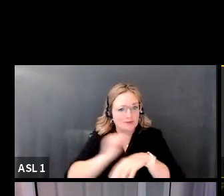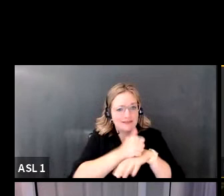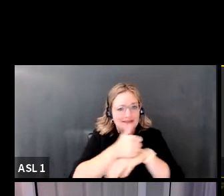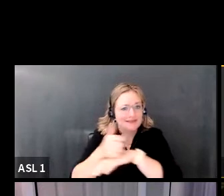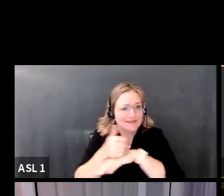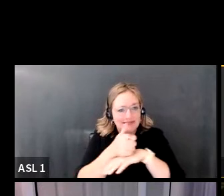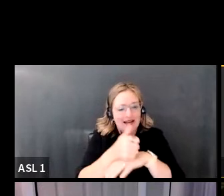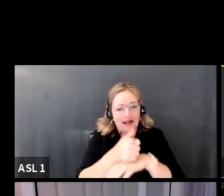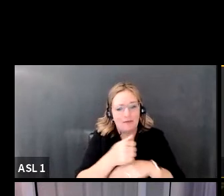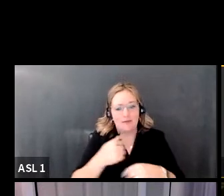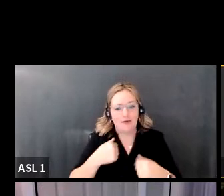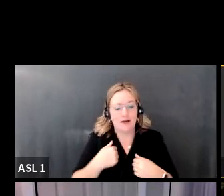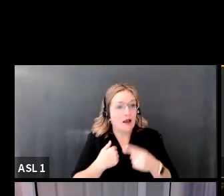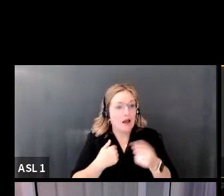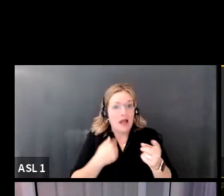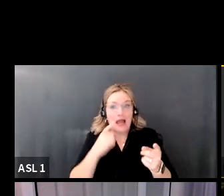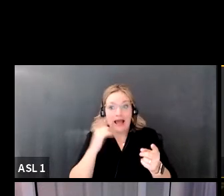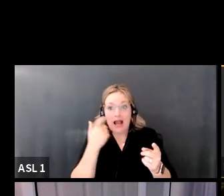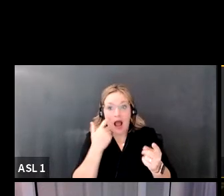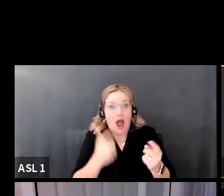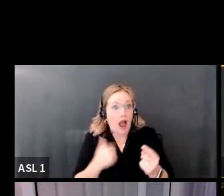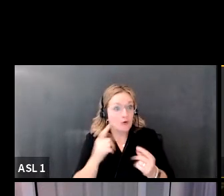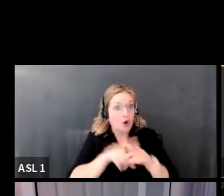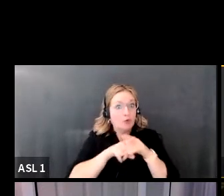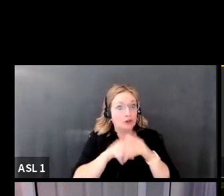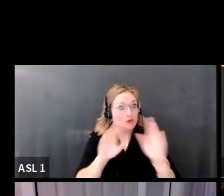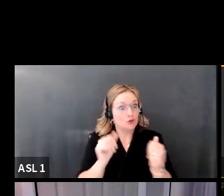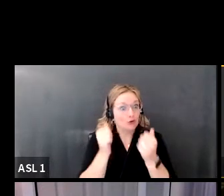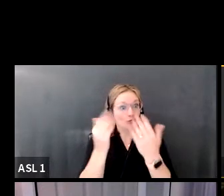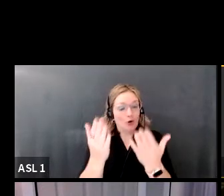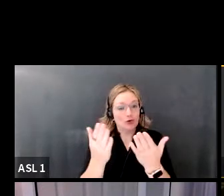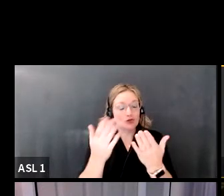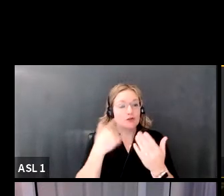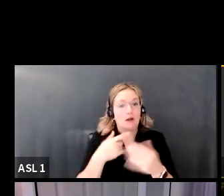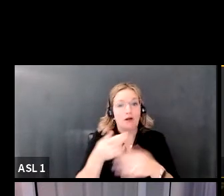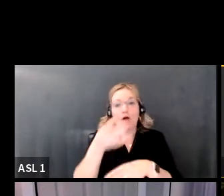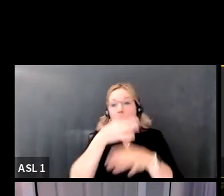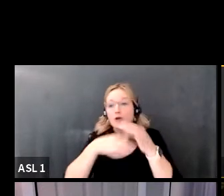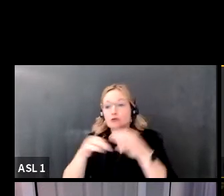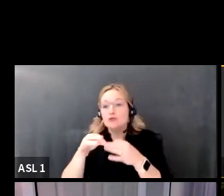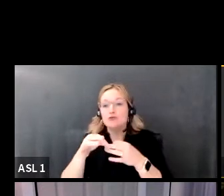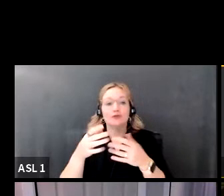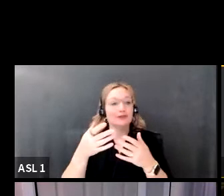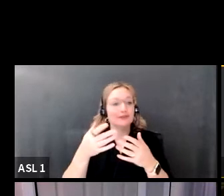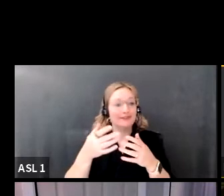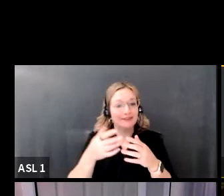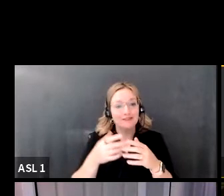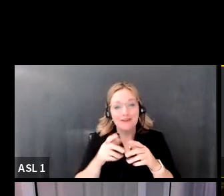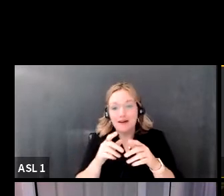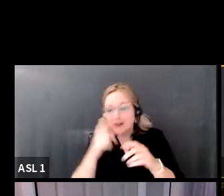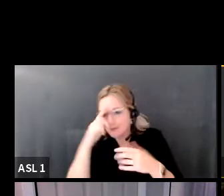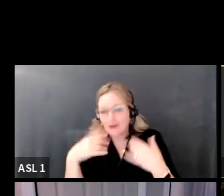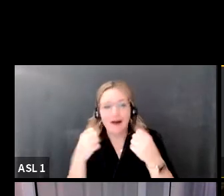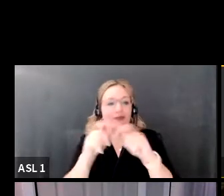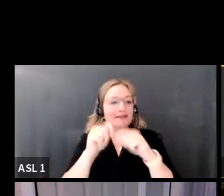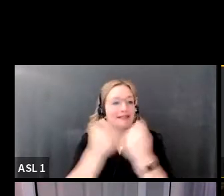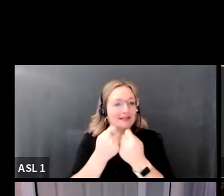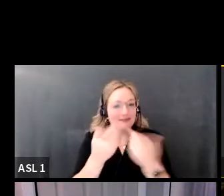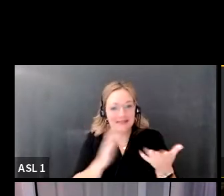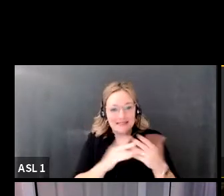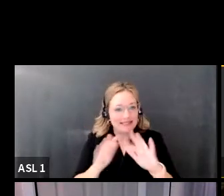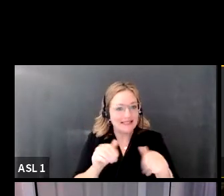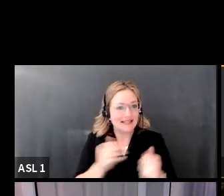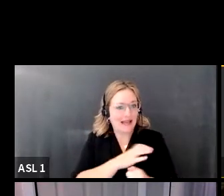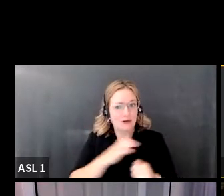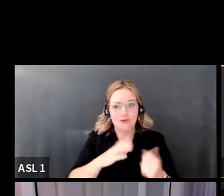i was the one who brought the original motion that talked about alternative forms of policing mental health outreach teams to city council we have had those motions